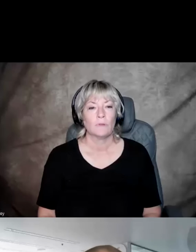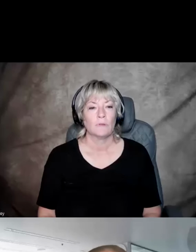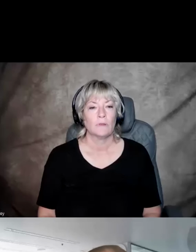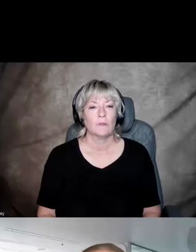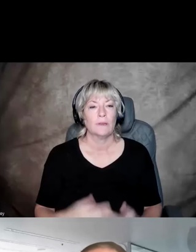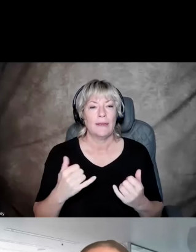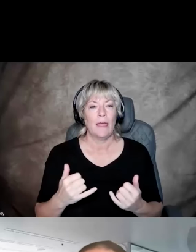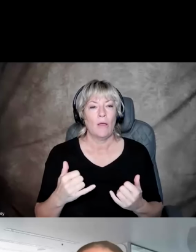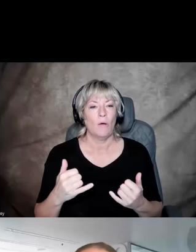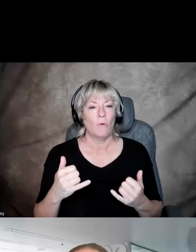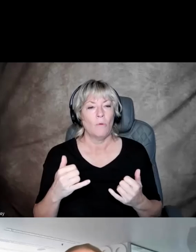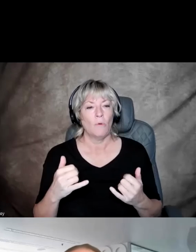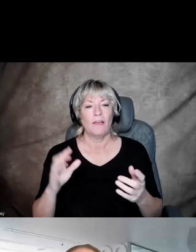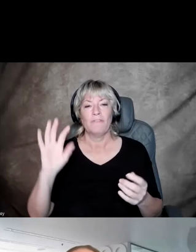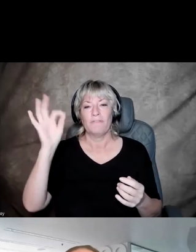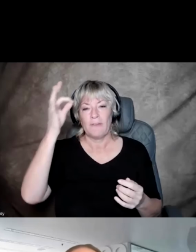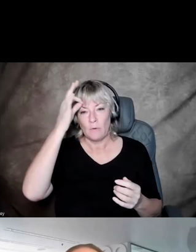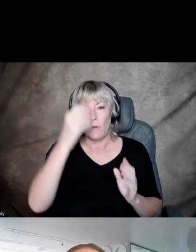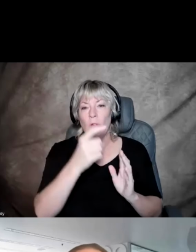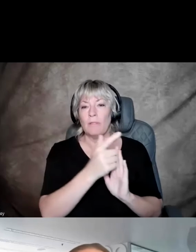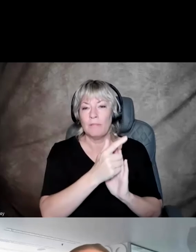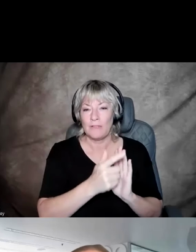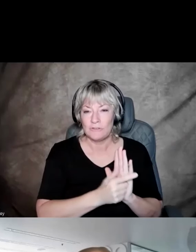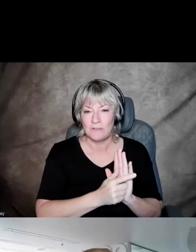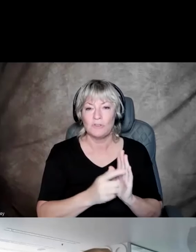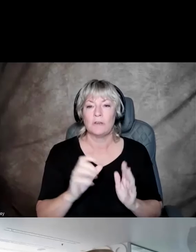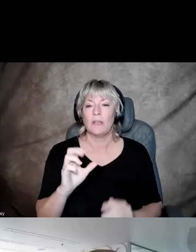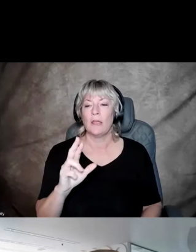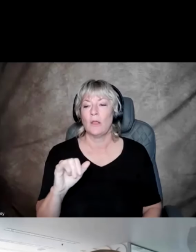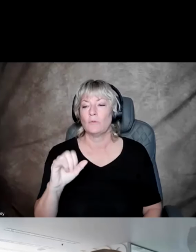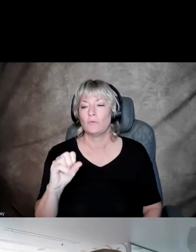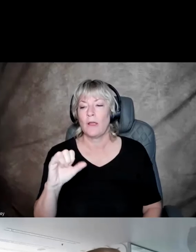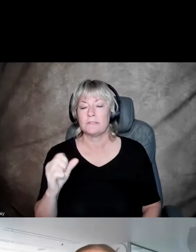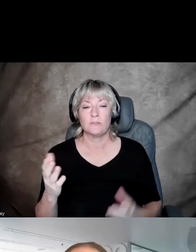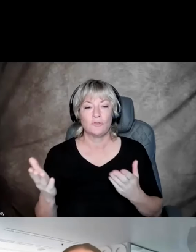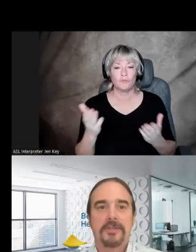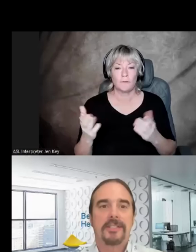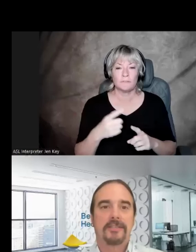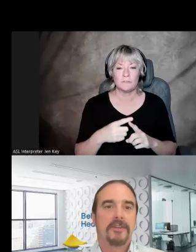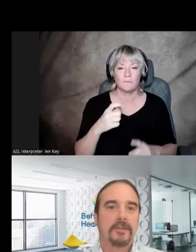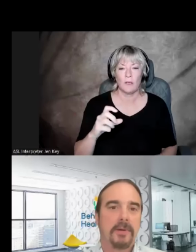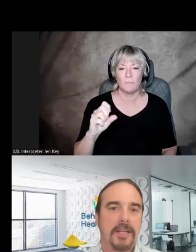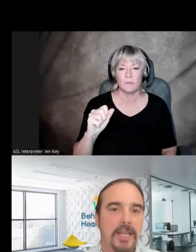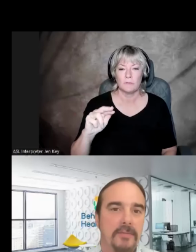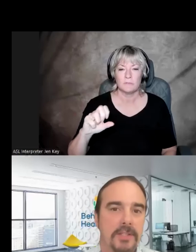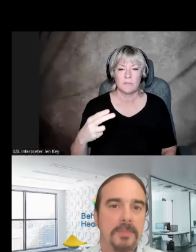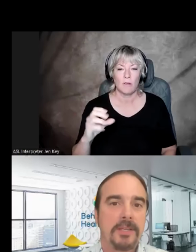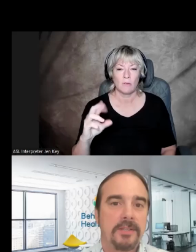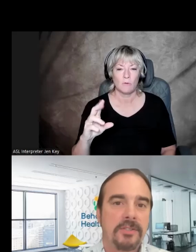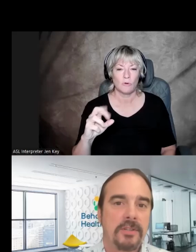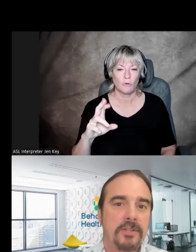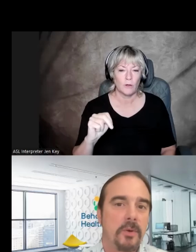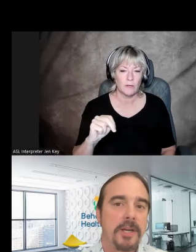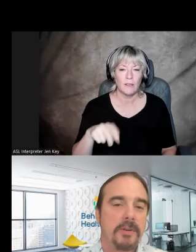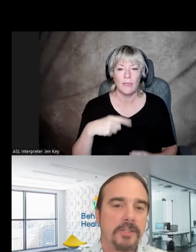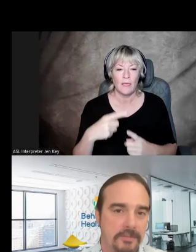landscape view of federal legislation and crisis services from Sarah Corcoran from Guide Consulting, followed by